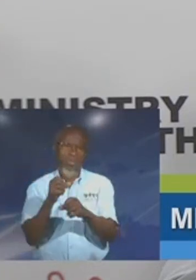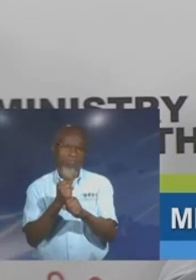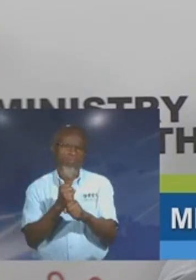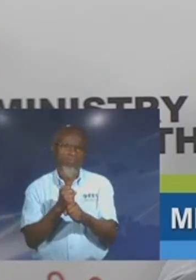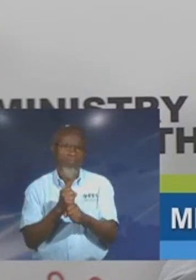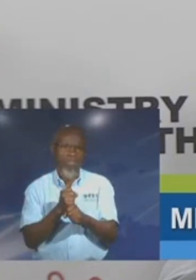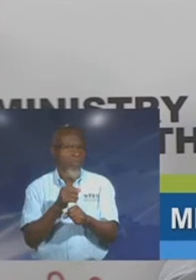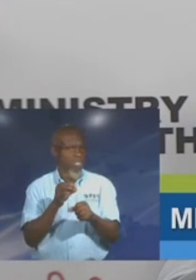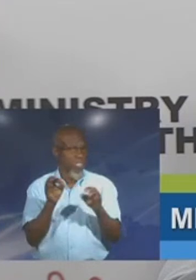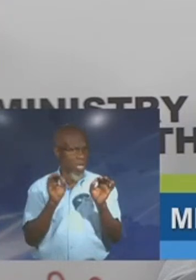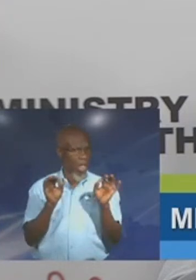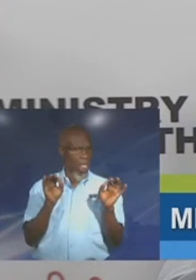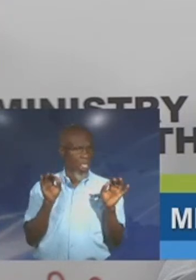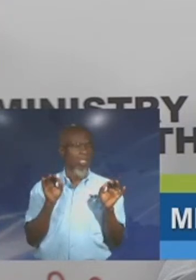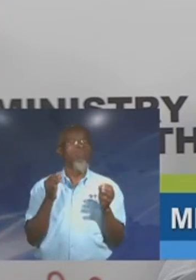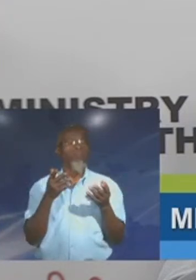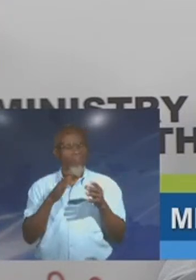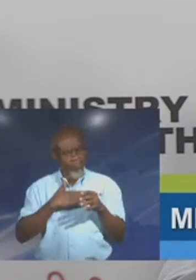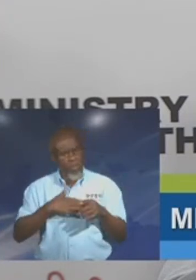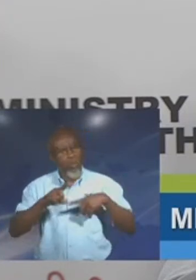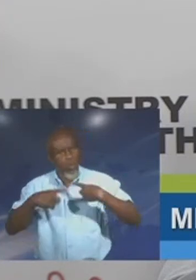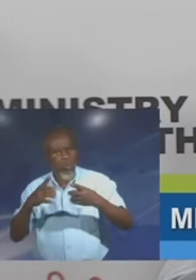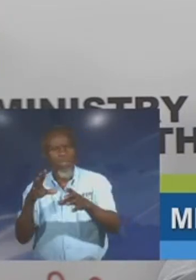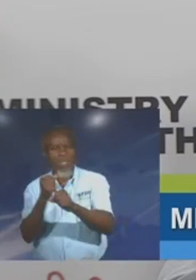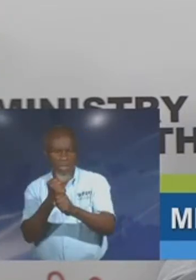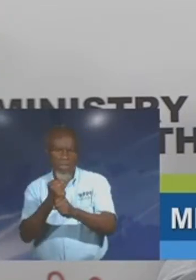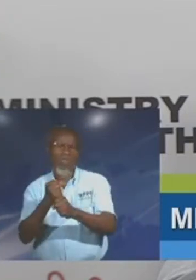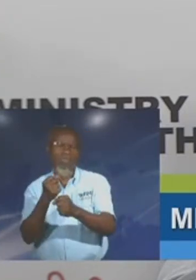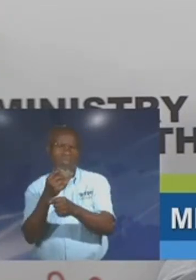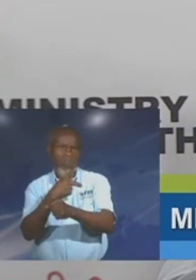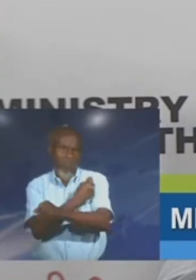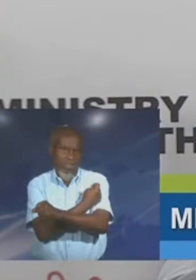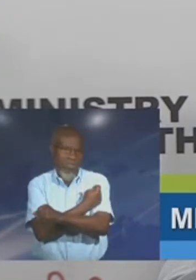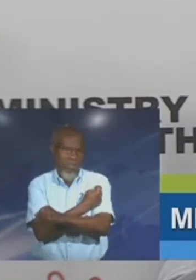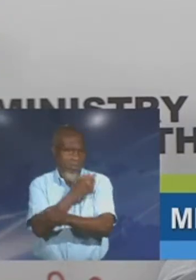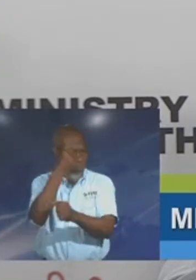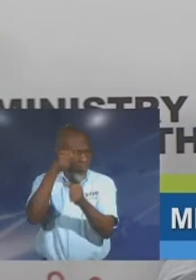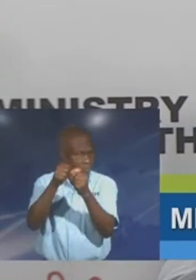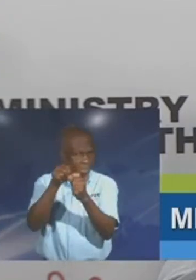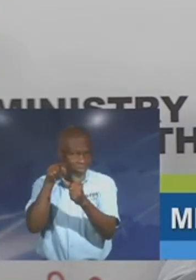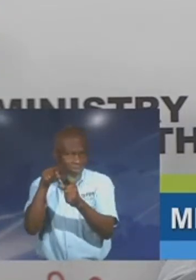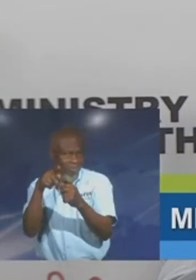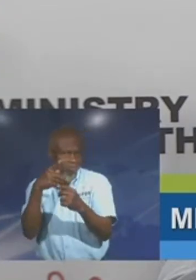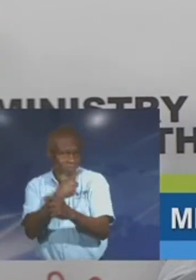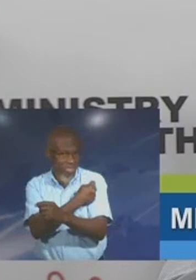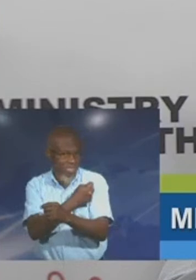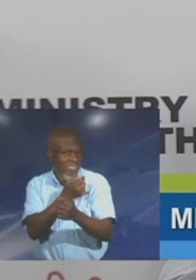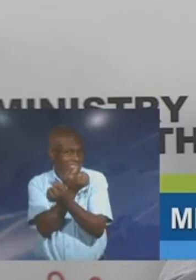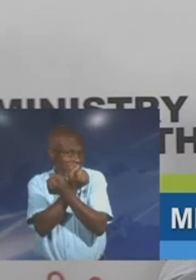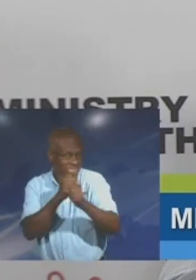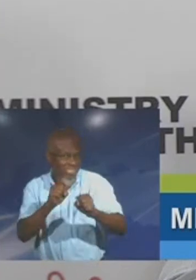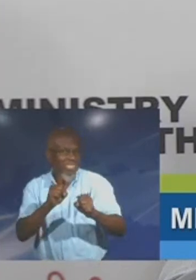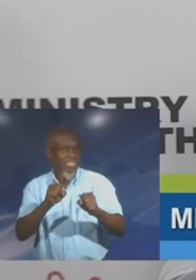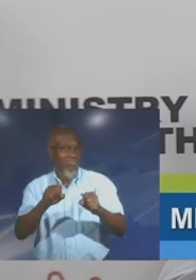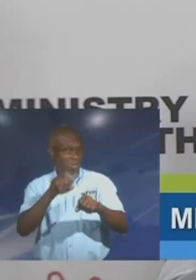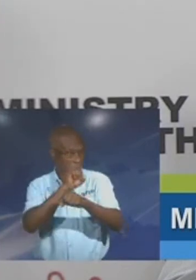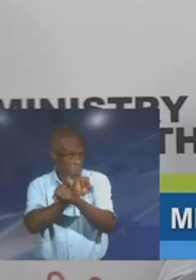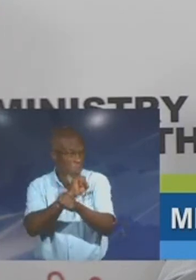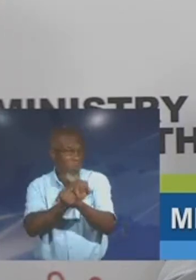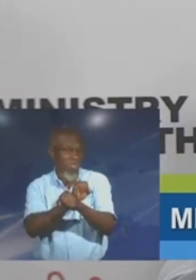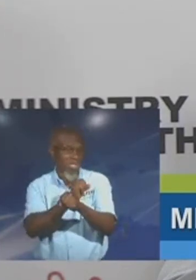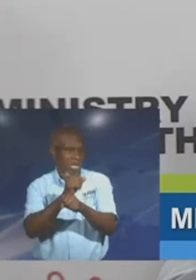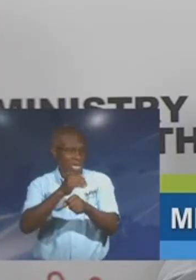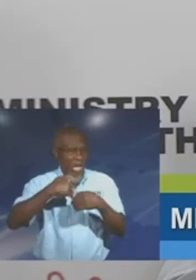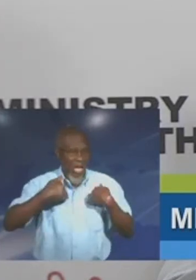please get yours now. Remember, the vaccines are safe, effective, free, and available at multiple